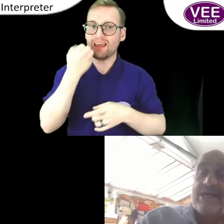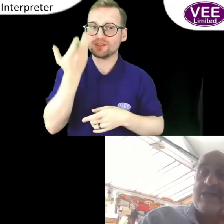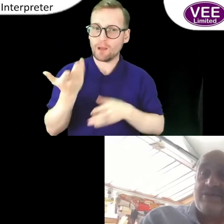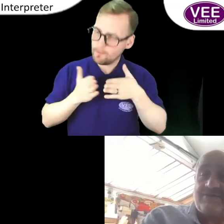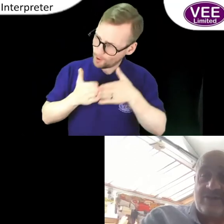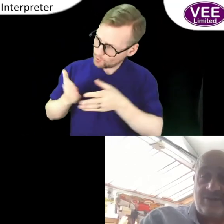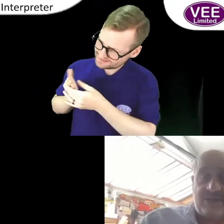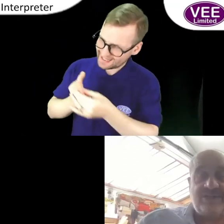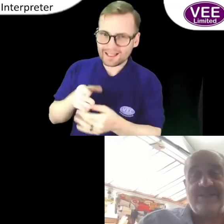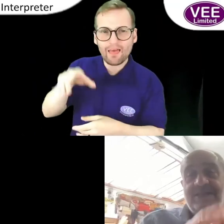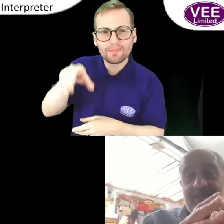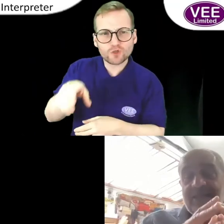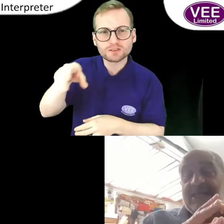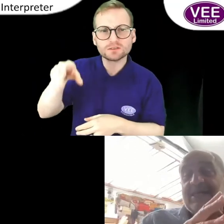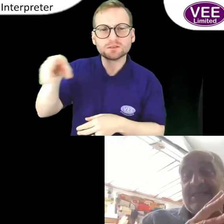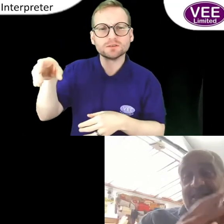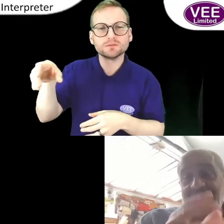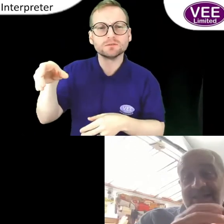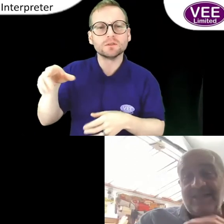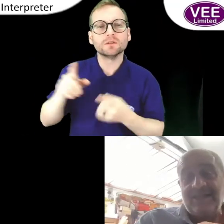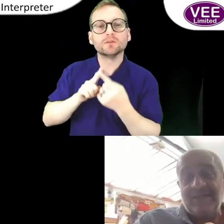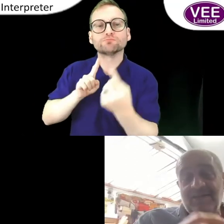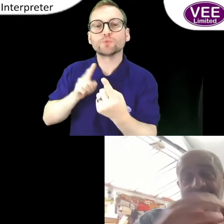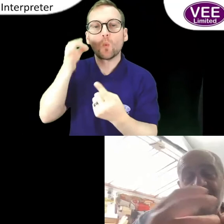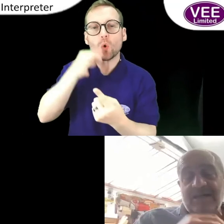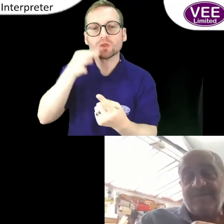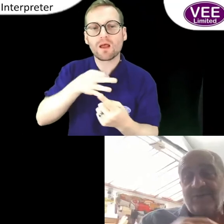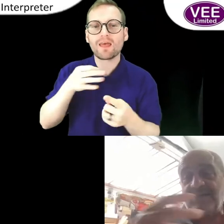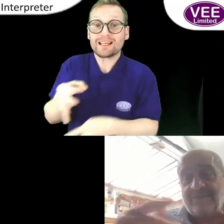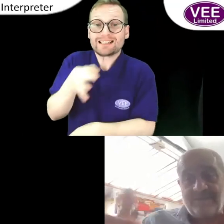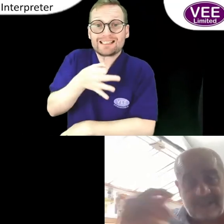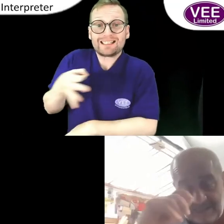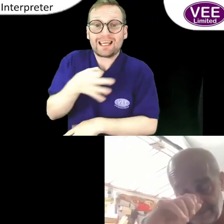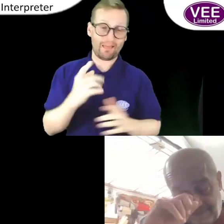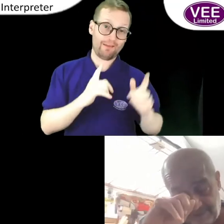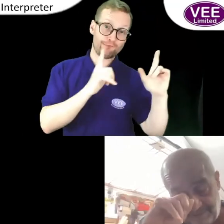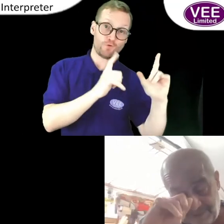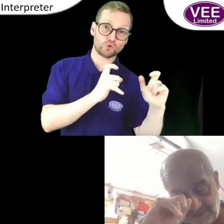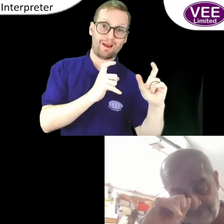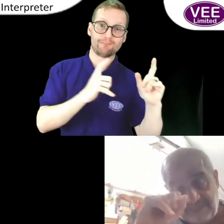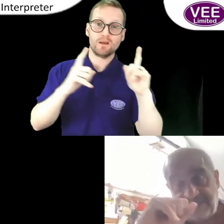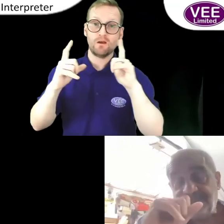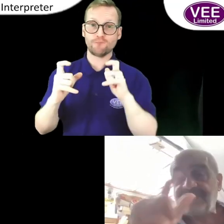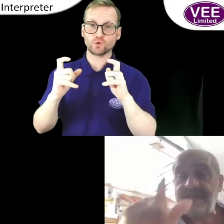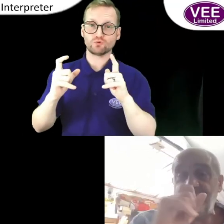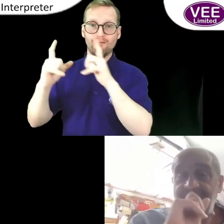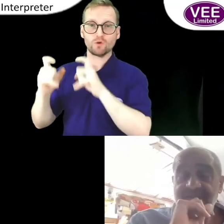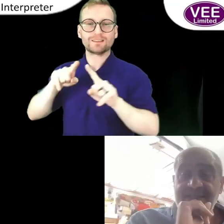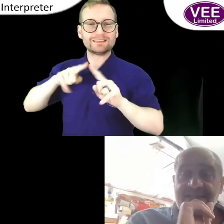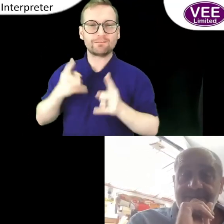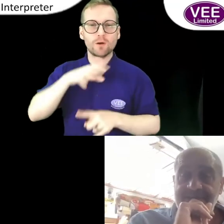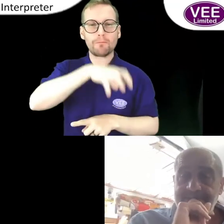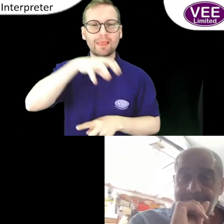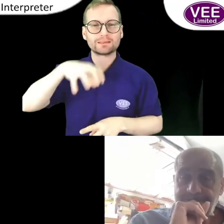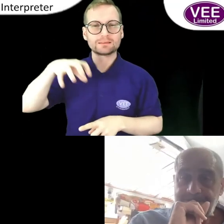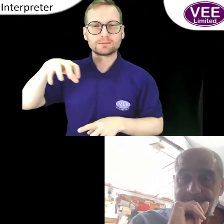boats to different locations in the city and photograph them against different parts of the city. Can we have the next